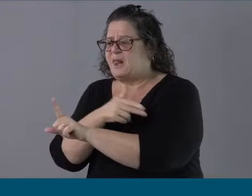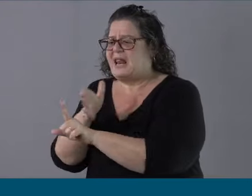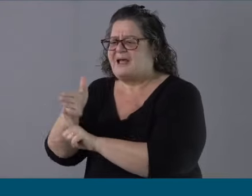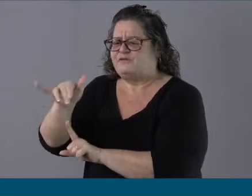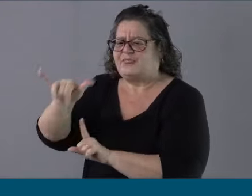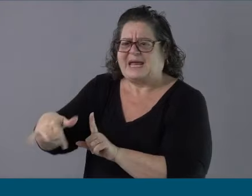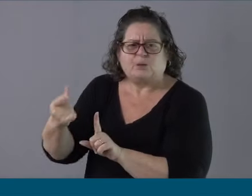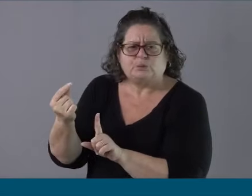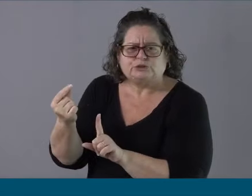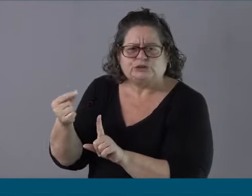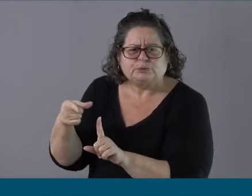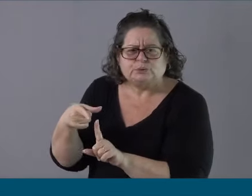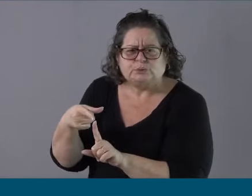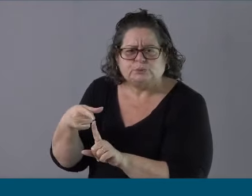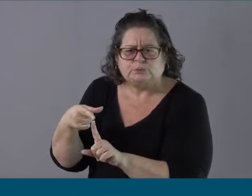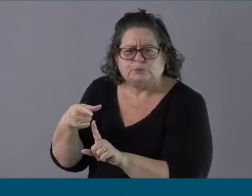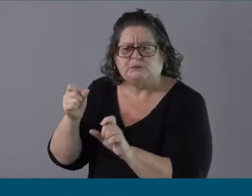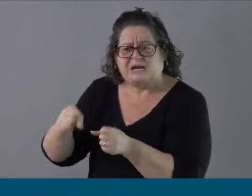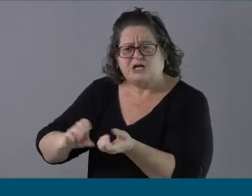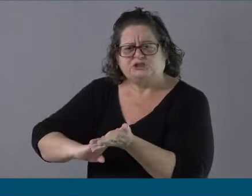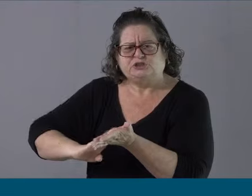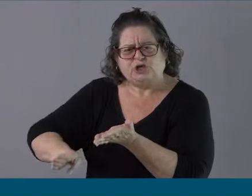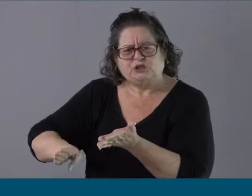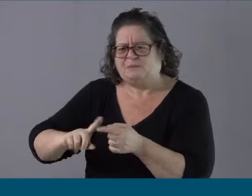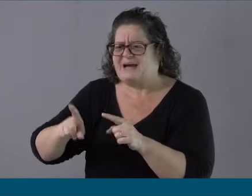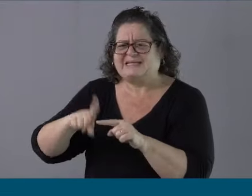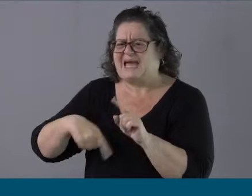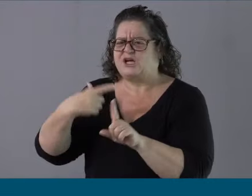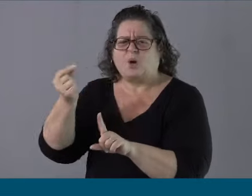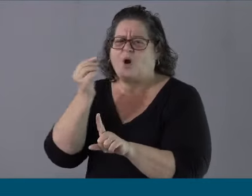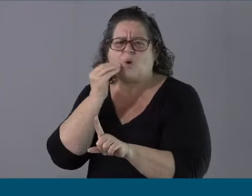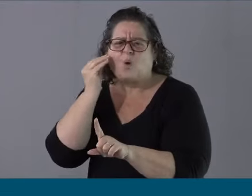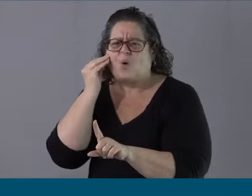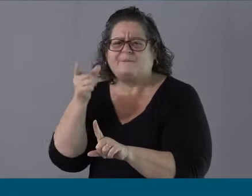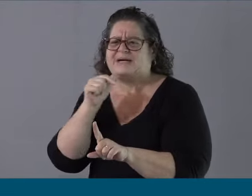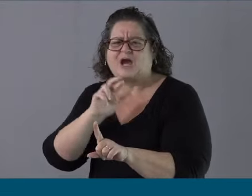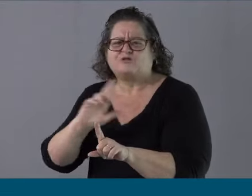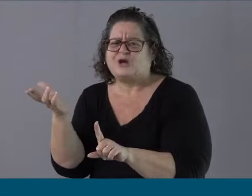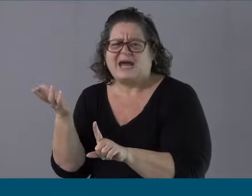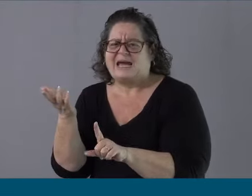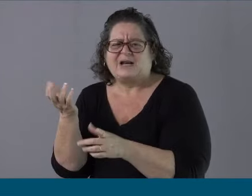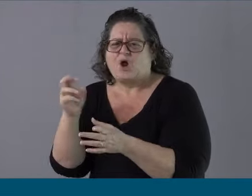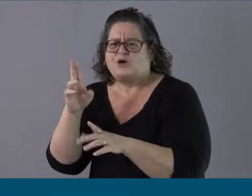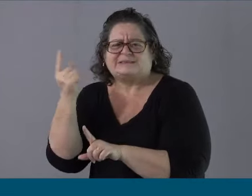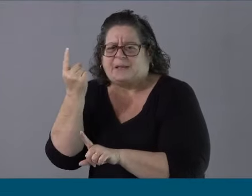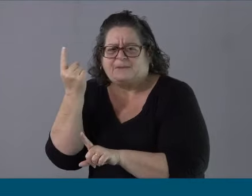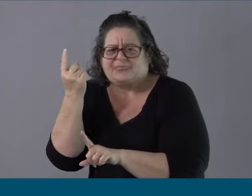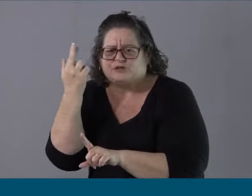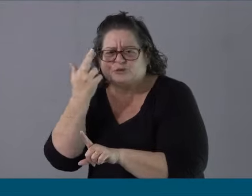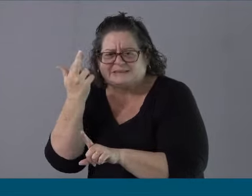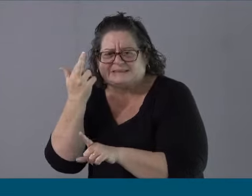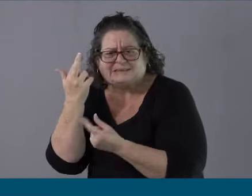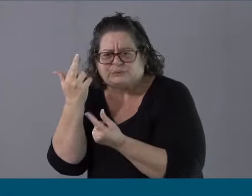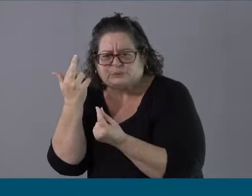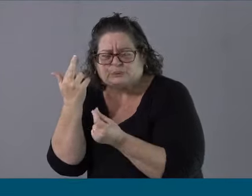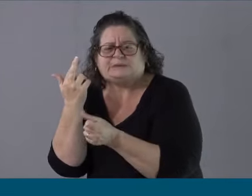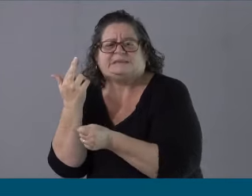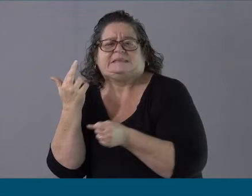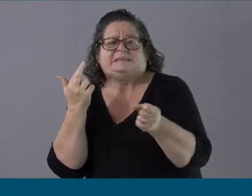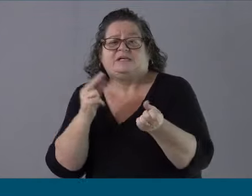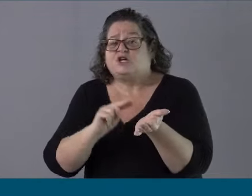somewhere besides home to go to. That could be a skilled nursing facility, an assisted living facility, hospice, home health. And